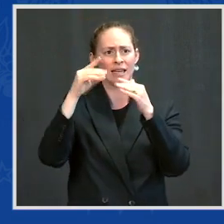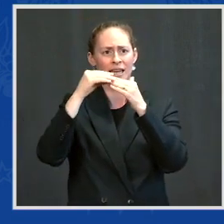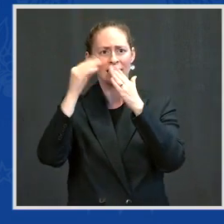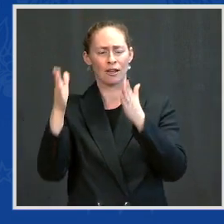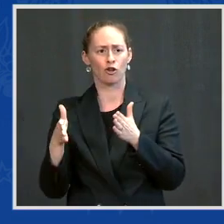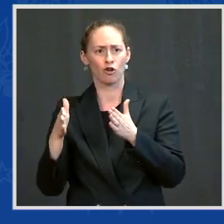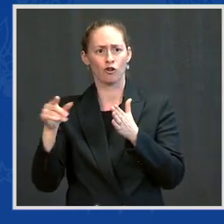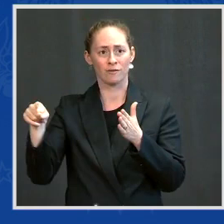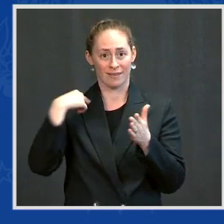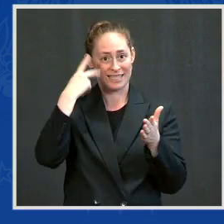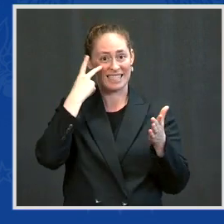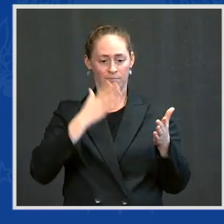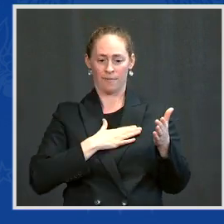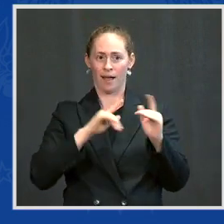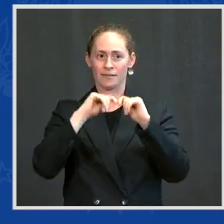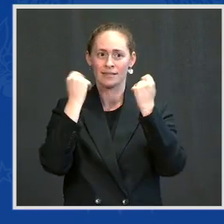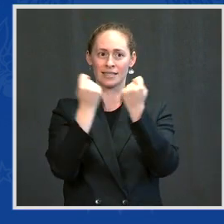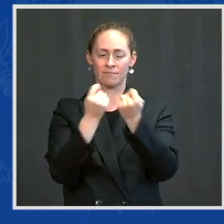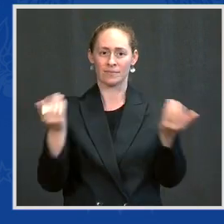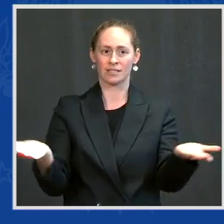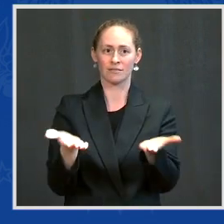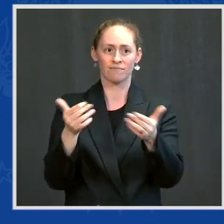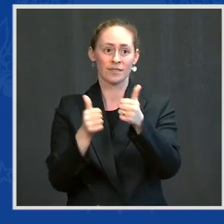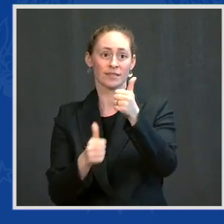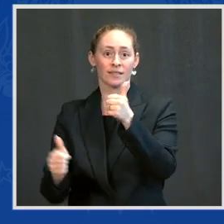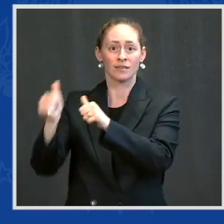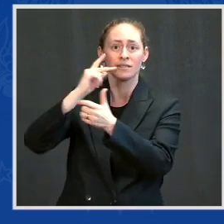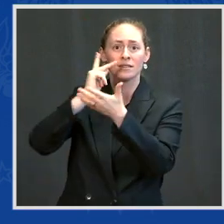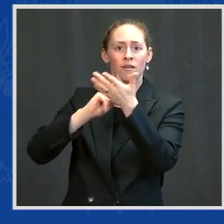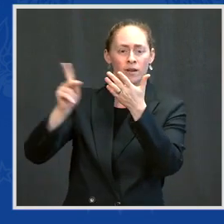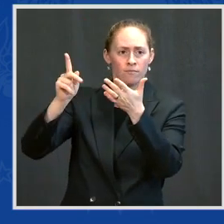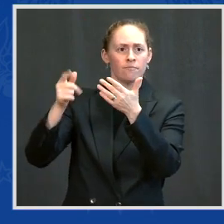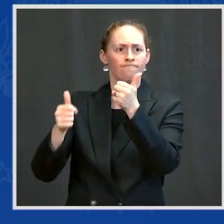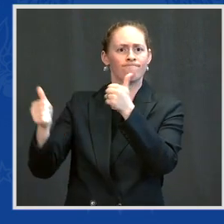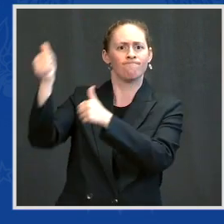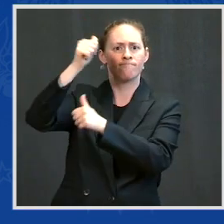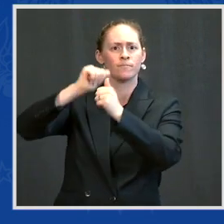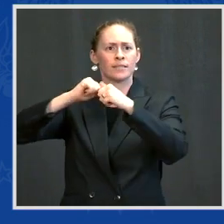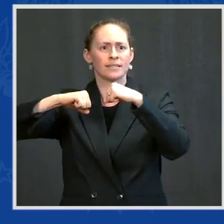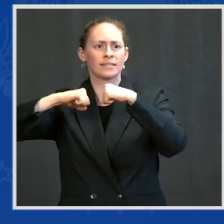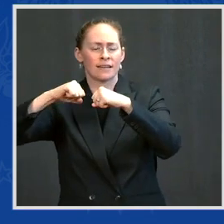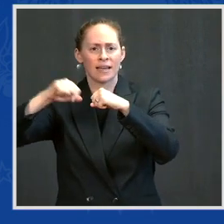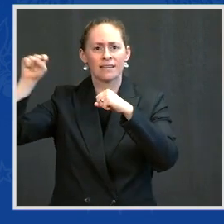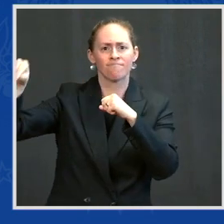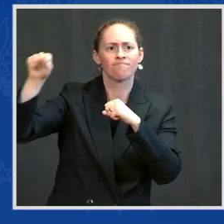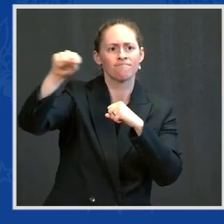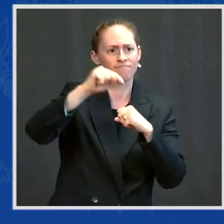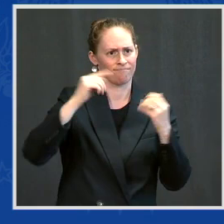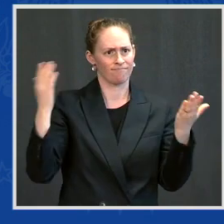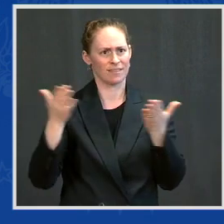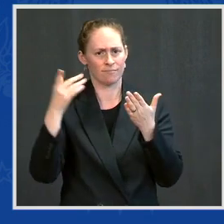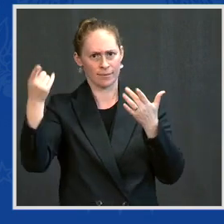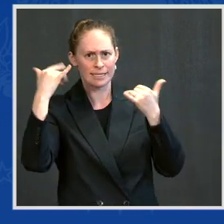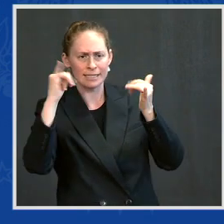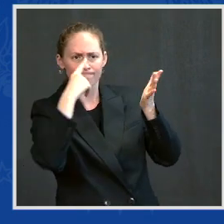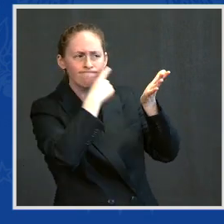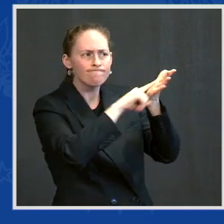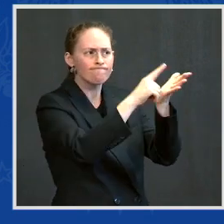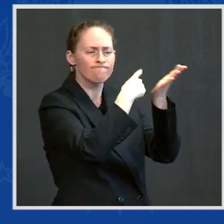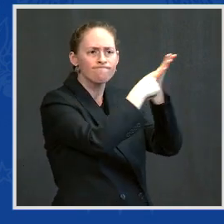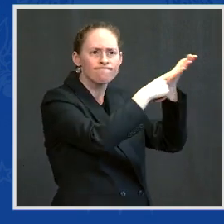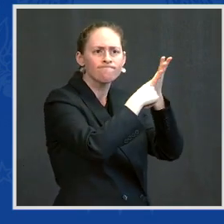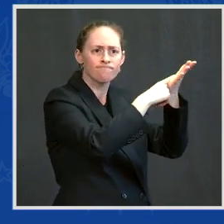from Secretary of Defense to Secretary of State, all the way down the line, and our National Security Advisor were in constant contact with